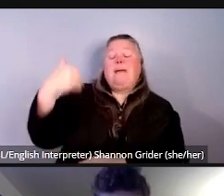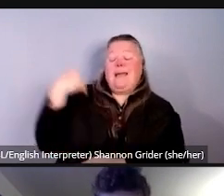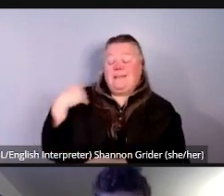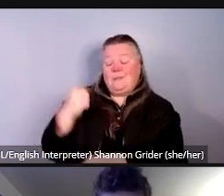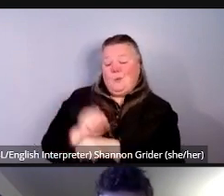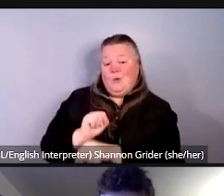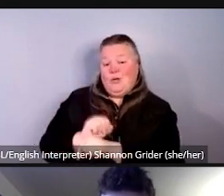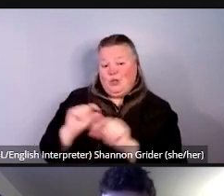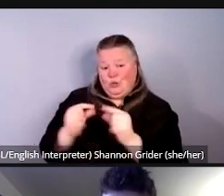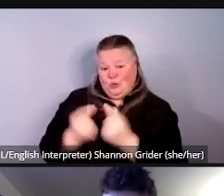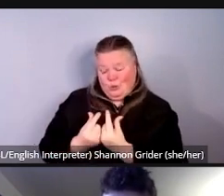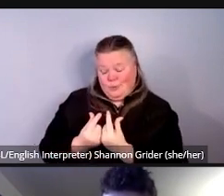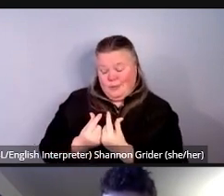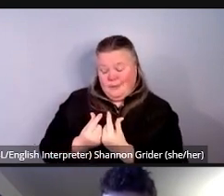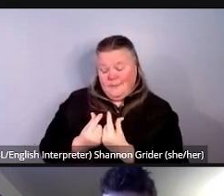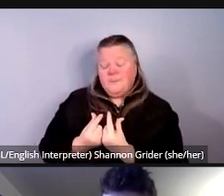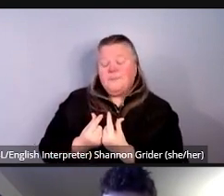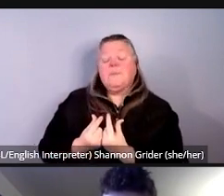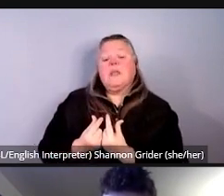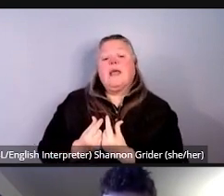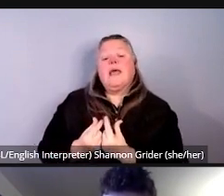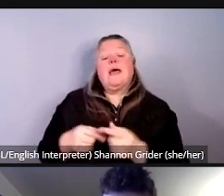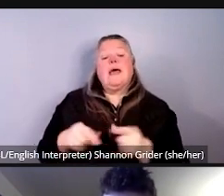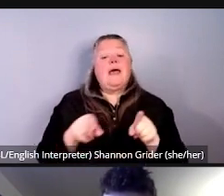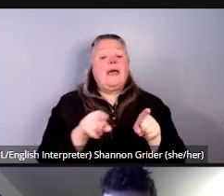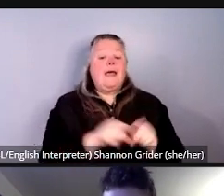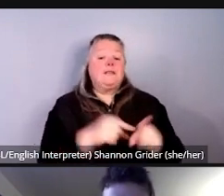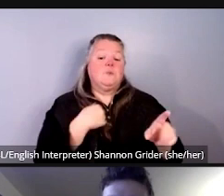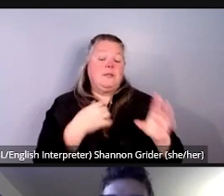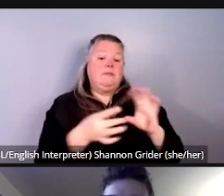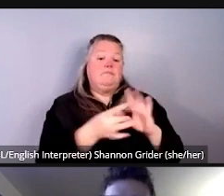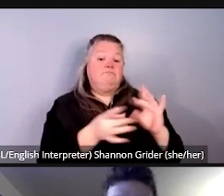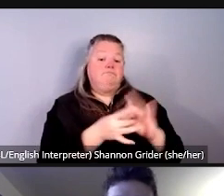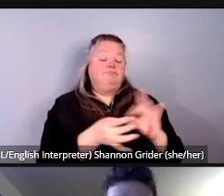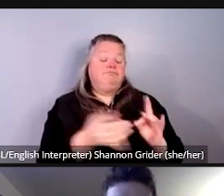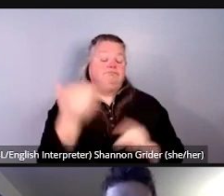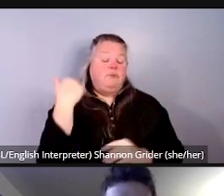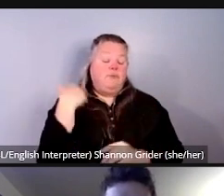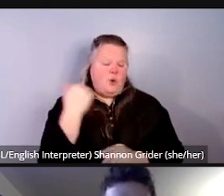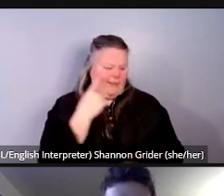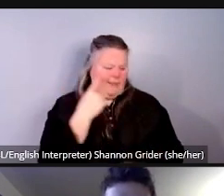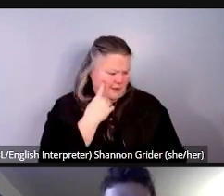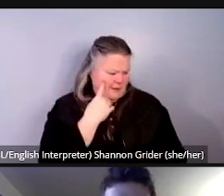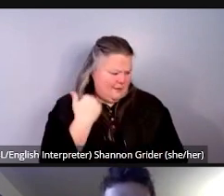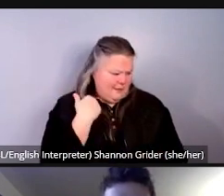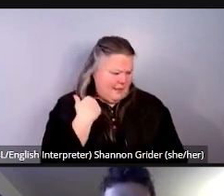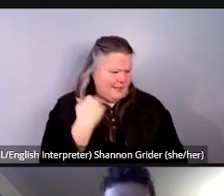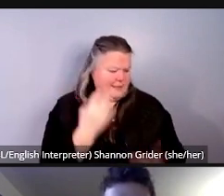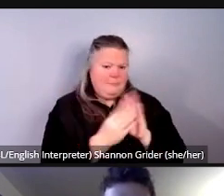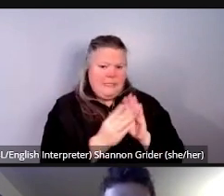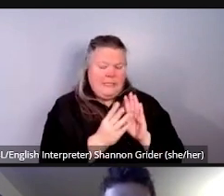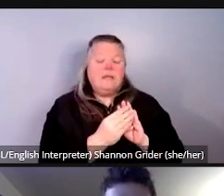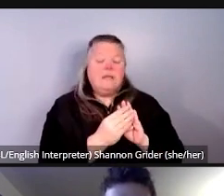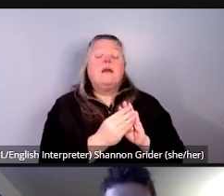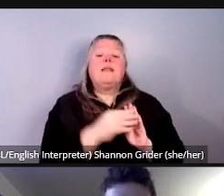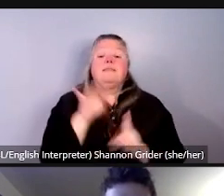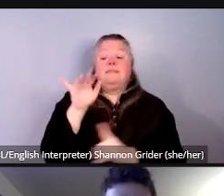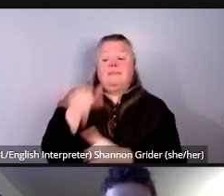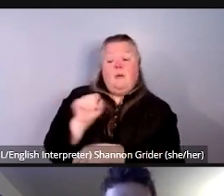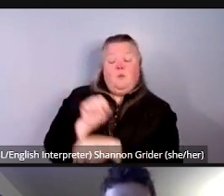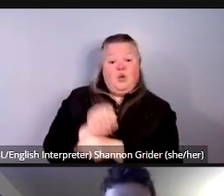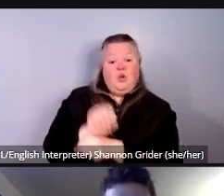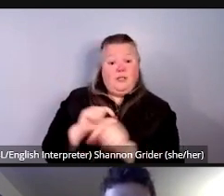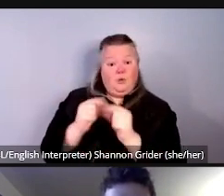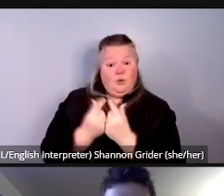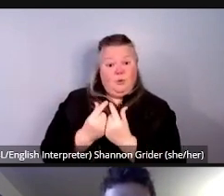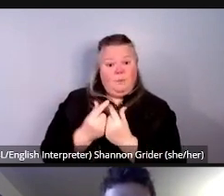that has convened, as we messaged in, I believe it was our last meeting, that working group was sort of going